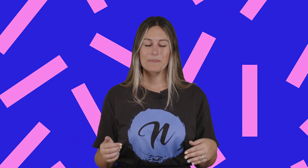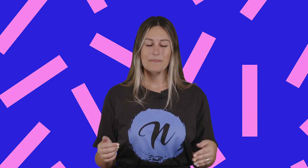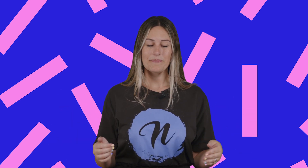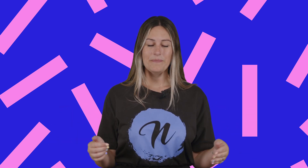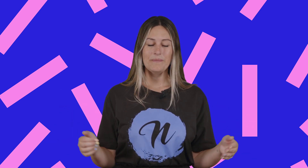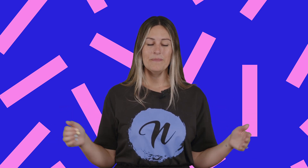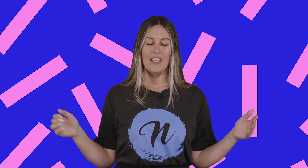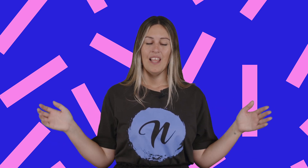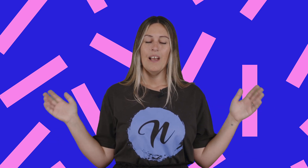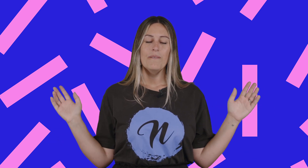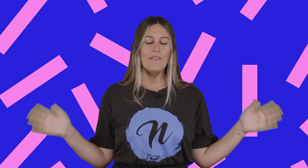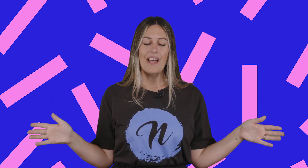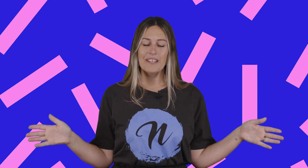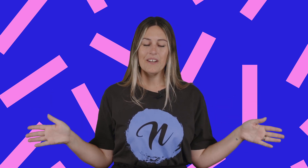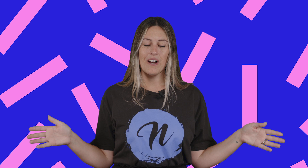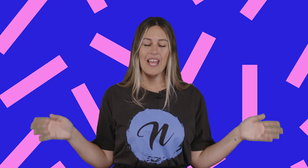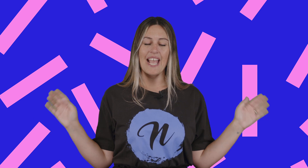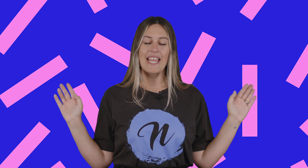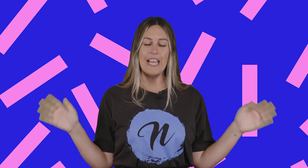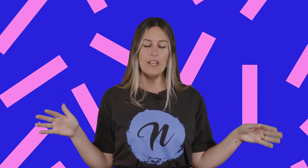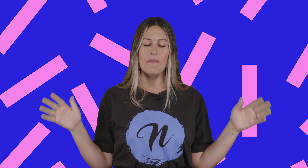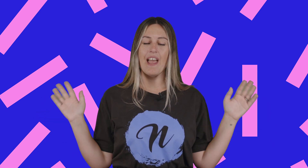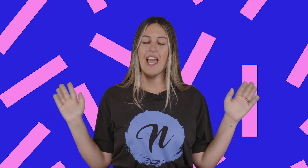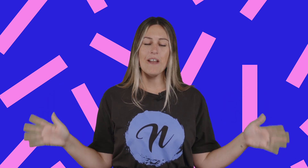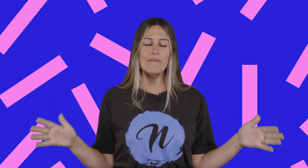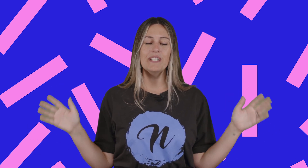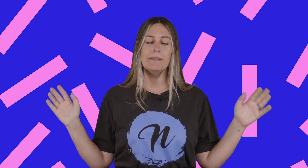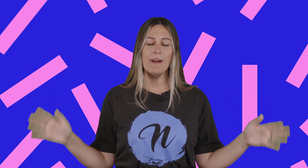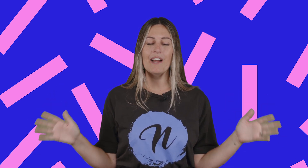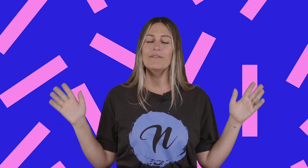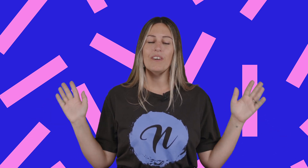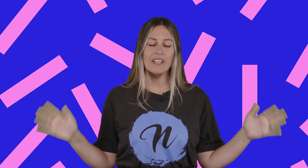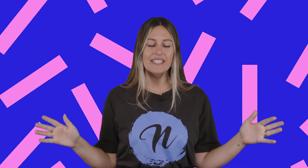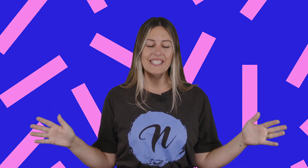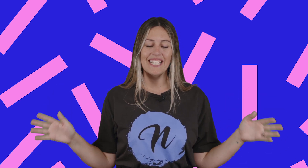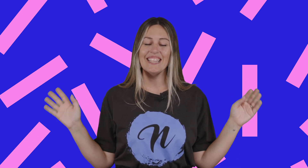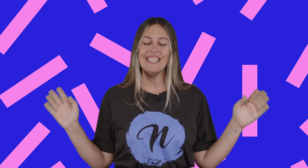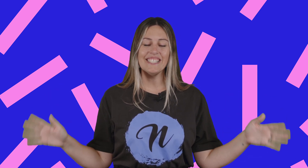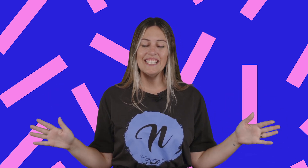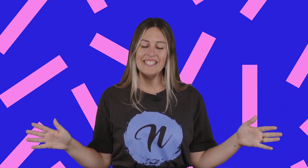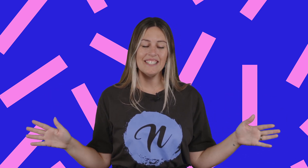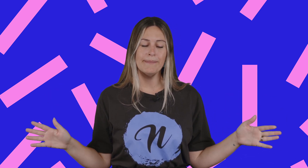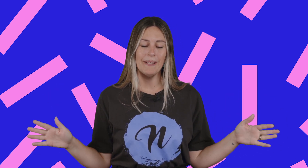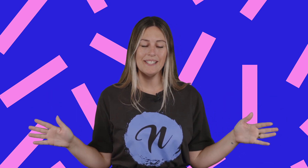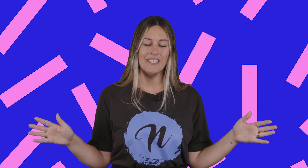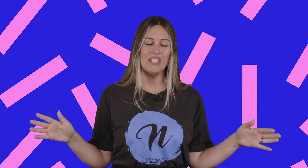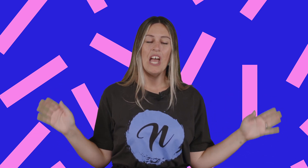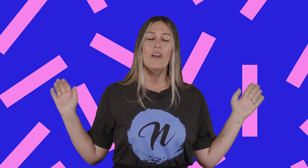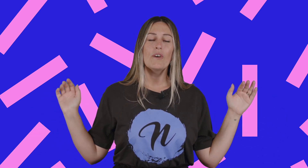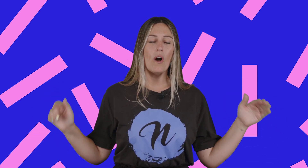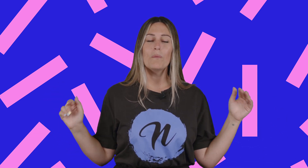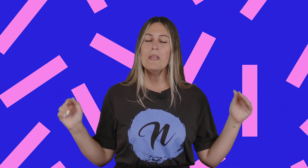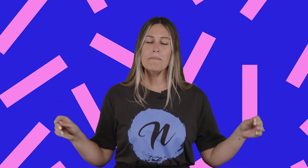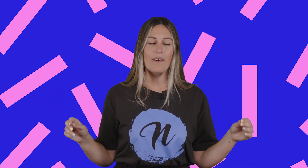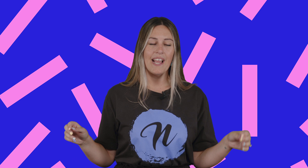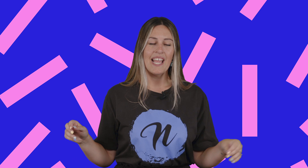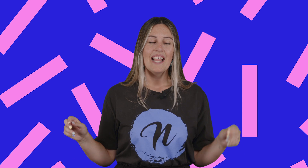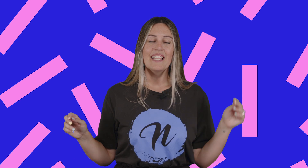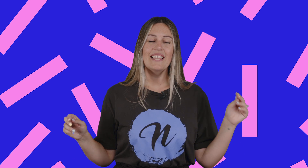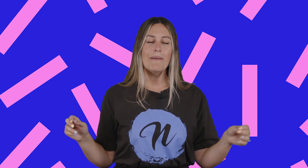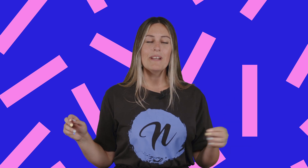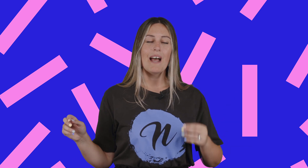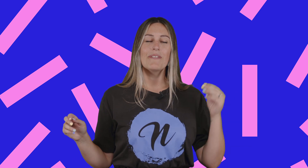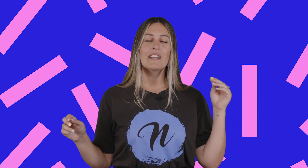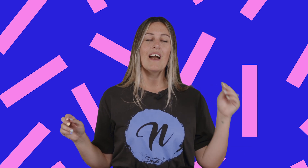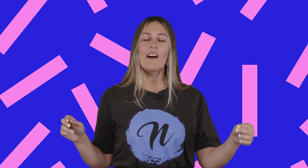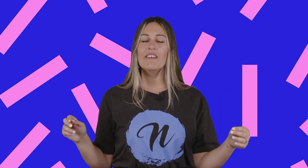pray. Father God, I thank you for every Sprout and Rockets kid listening to this message. God, we pray